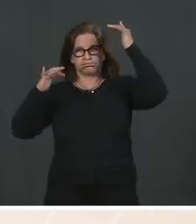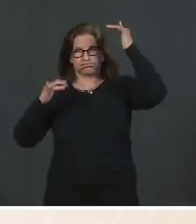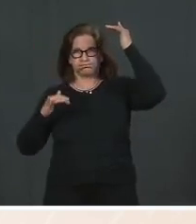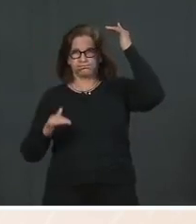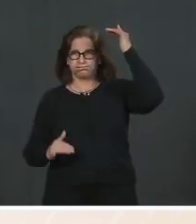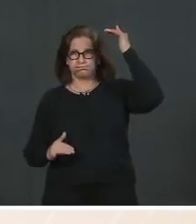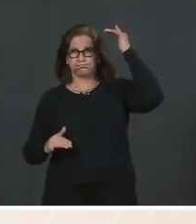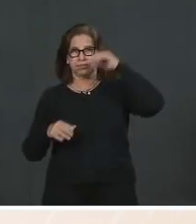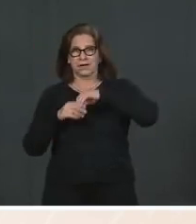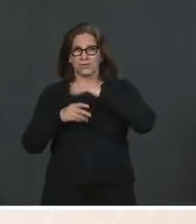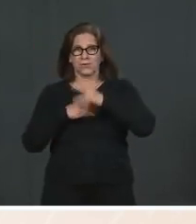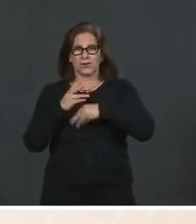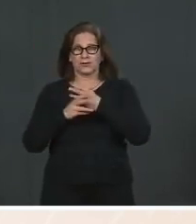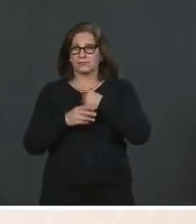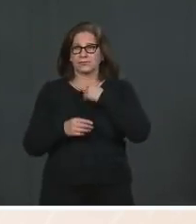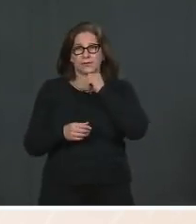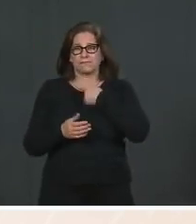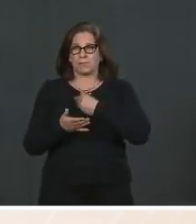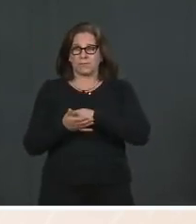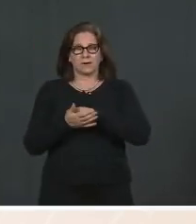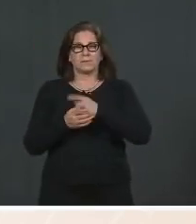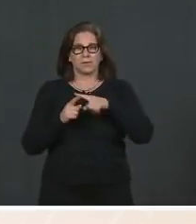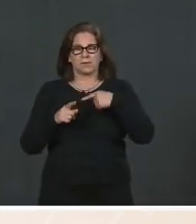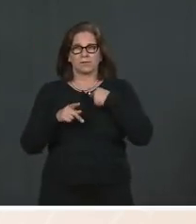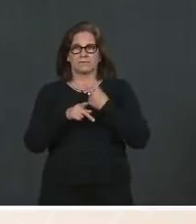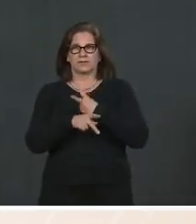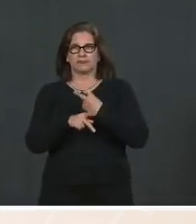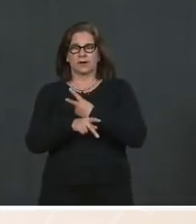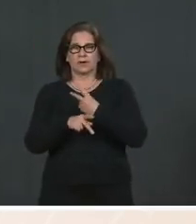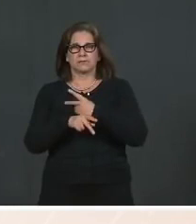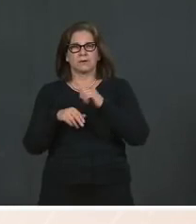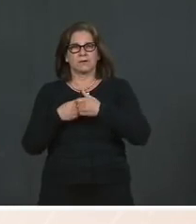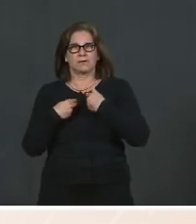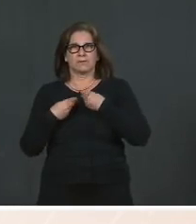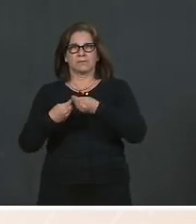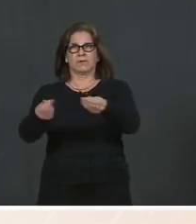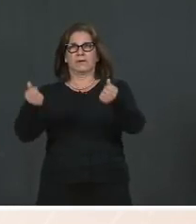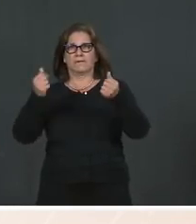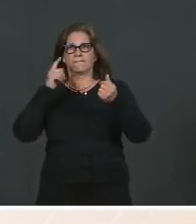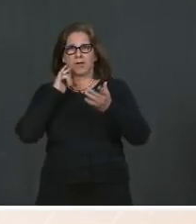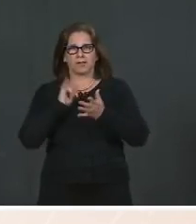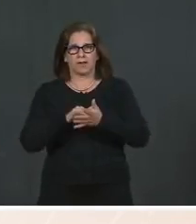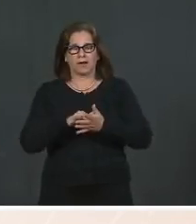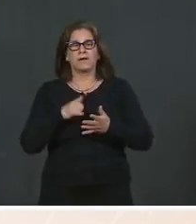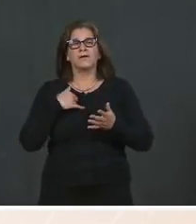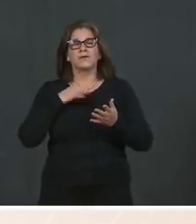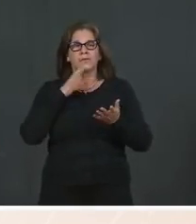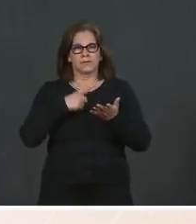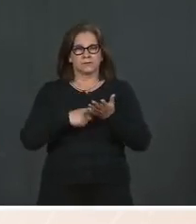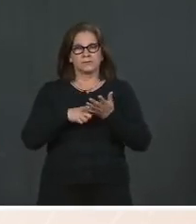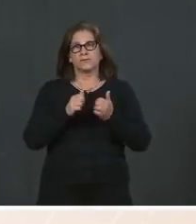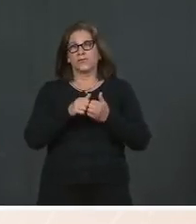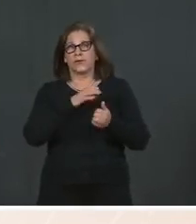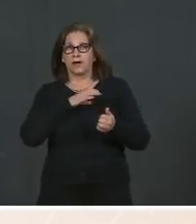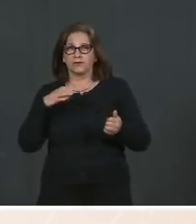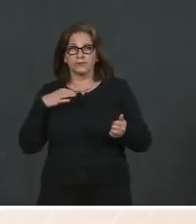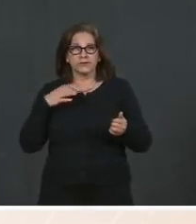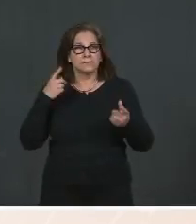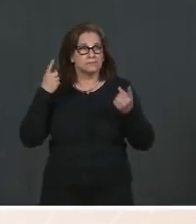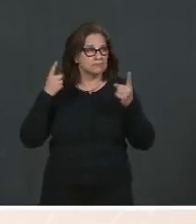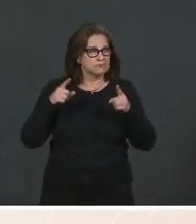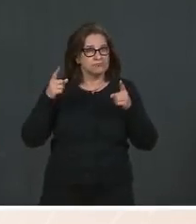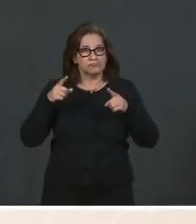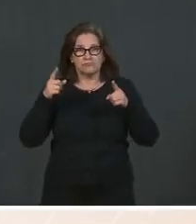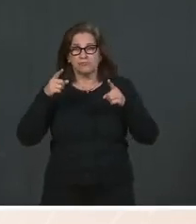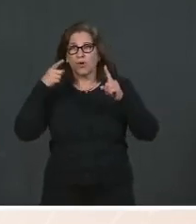that, our focus is also on having that engagement and discussion with members of Congress. If they share a goal of building our infrastructure